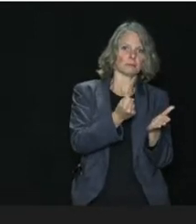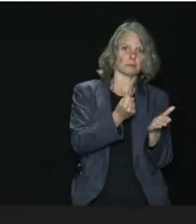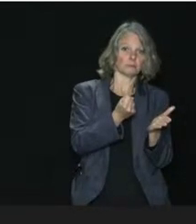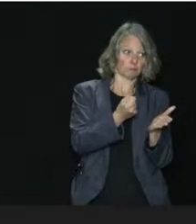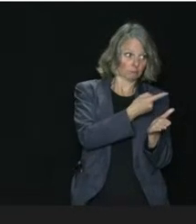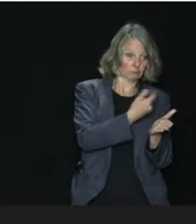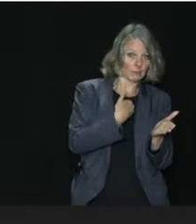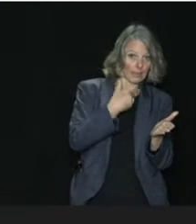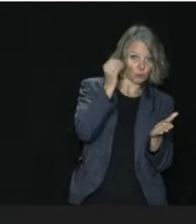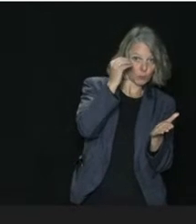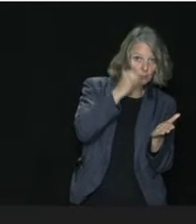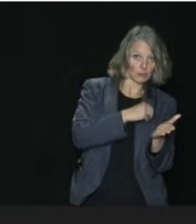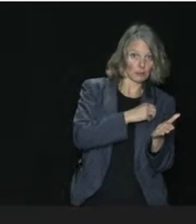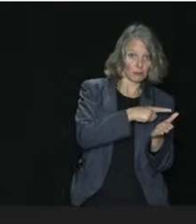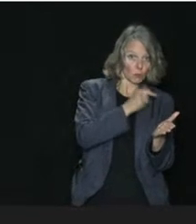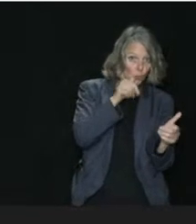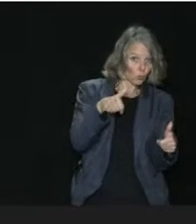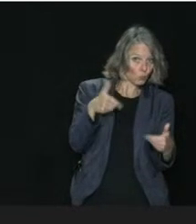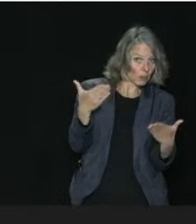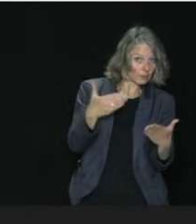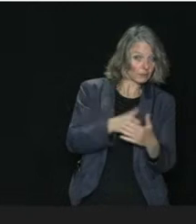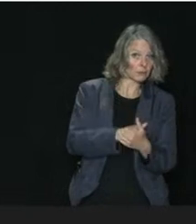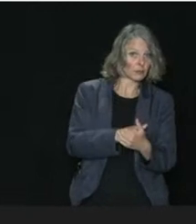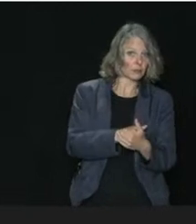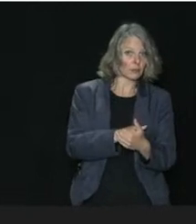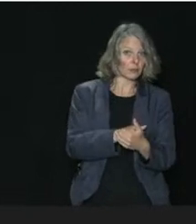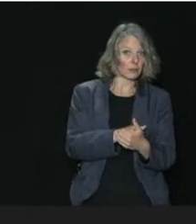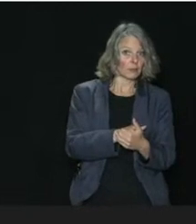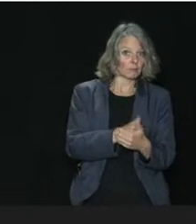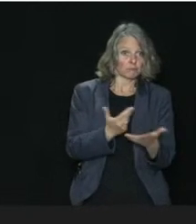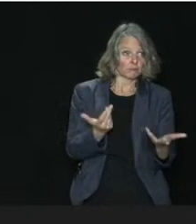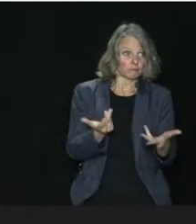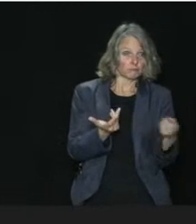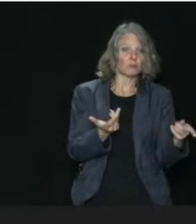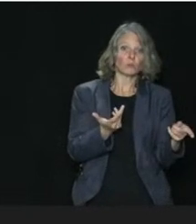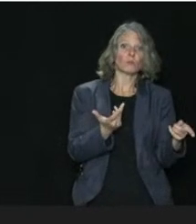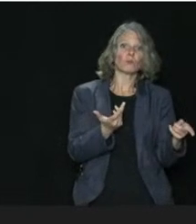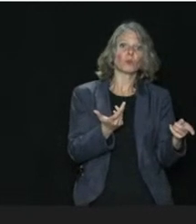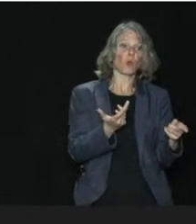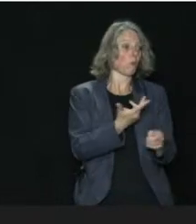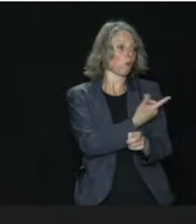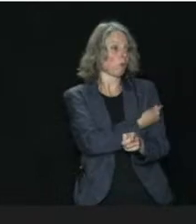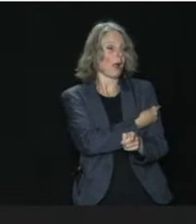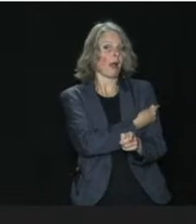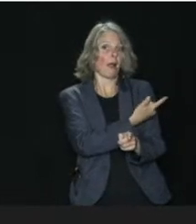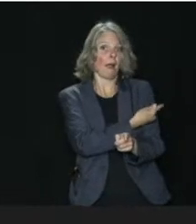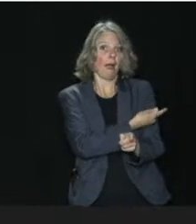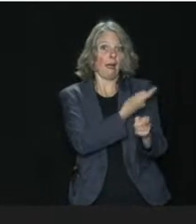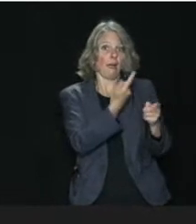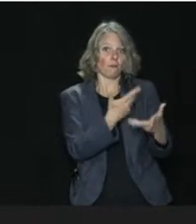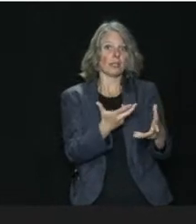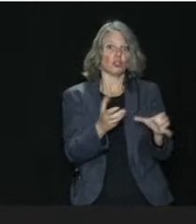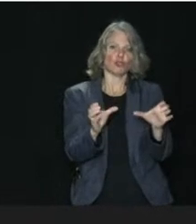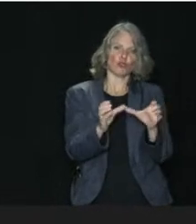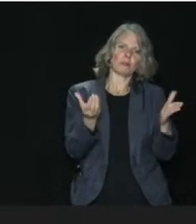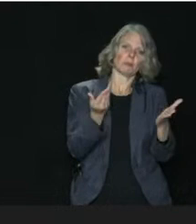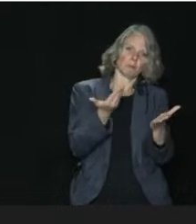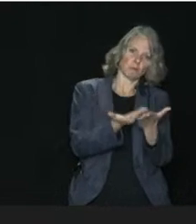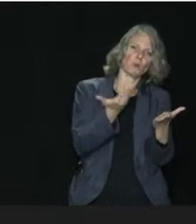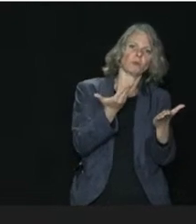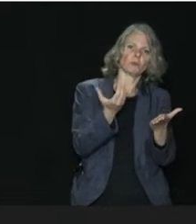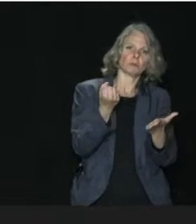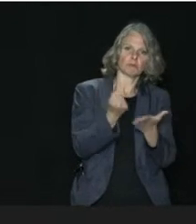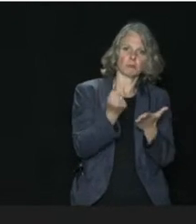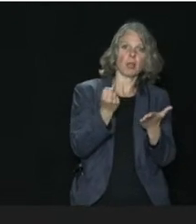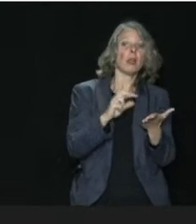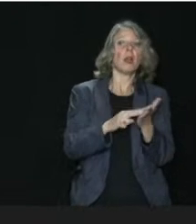Are they going to recommend this kind of passport that would allow people, as I understand it, from abroad